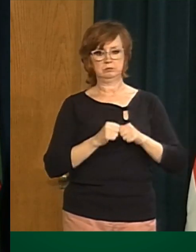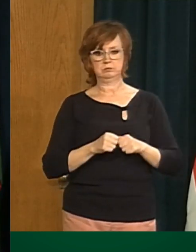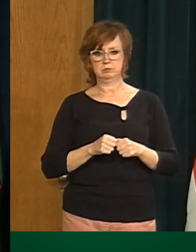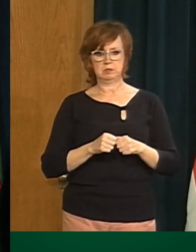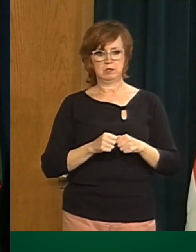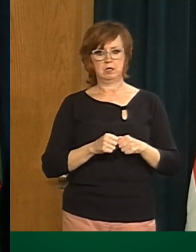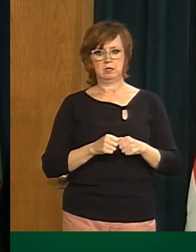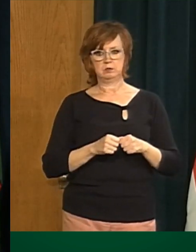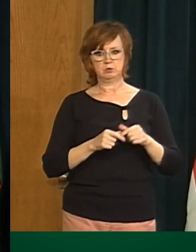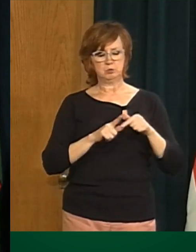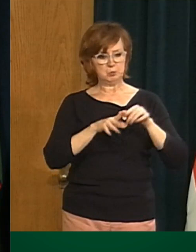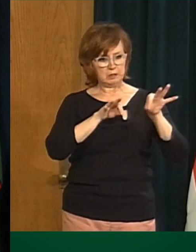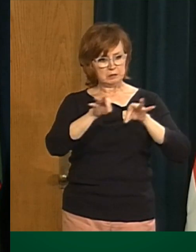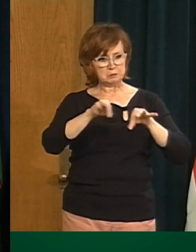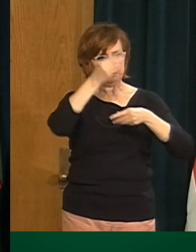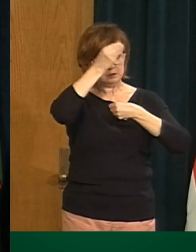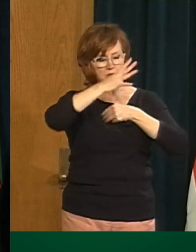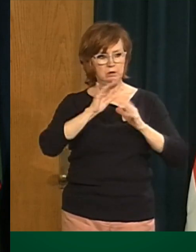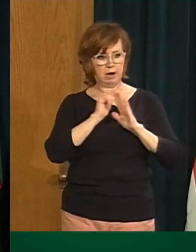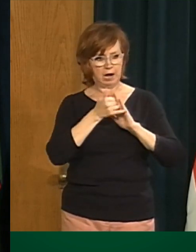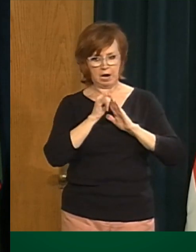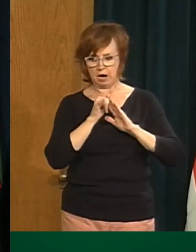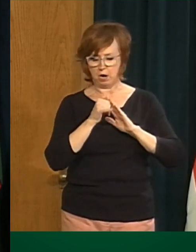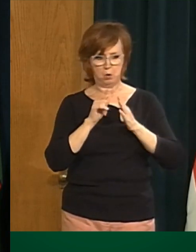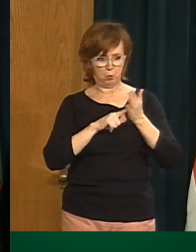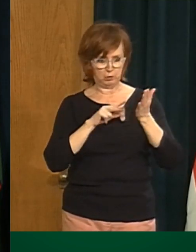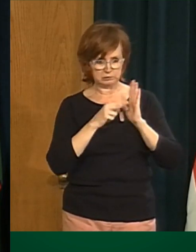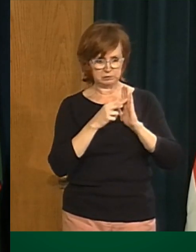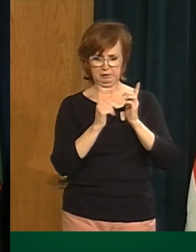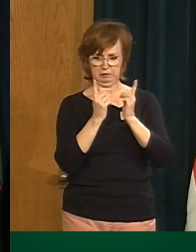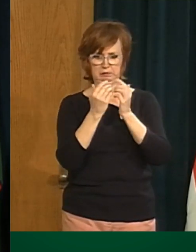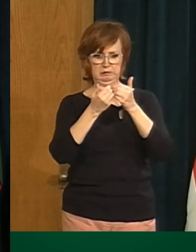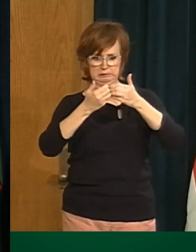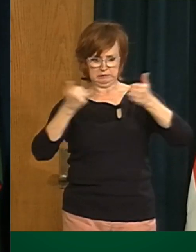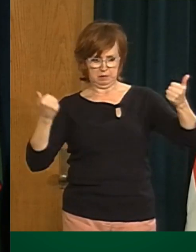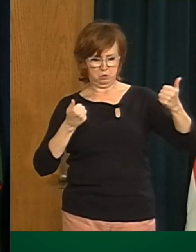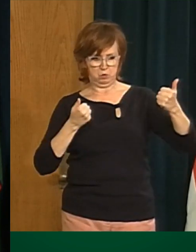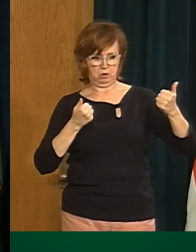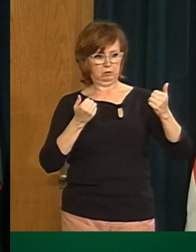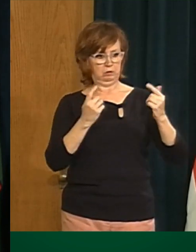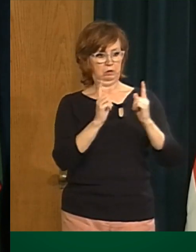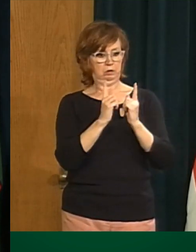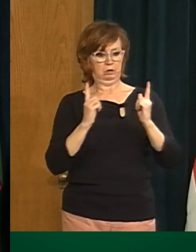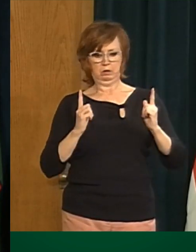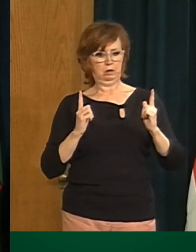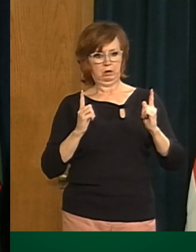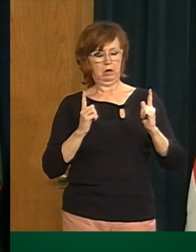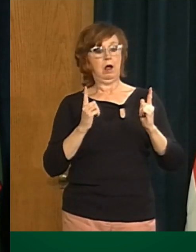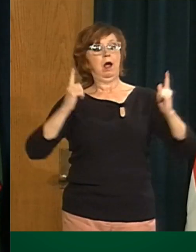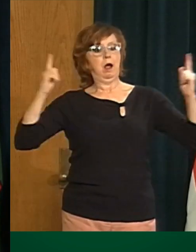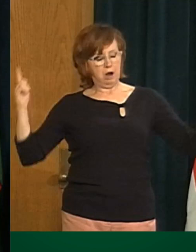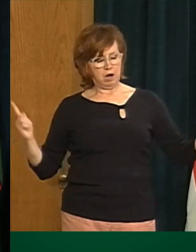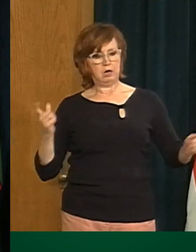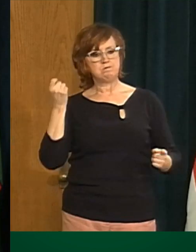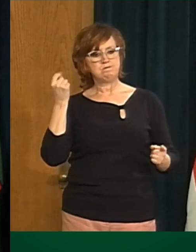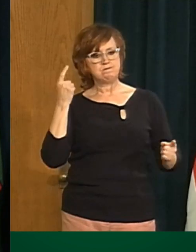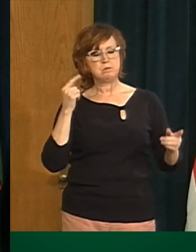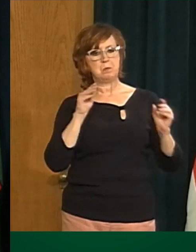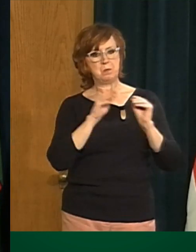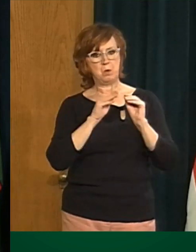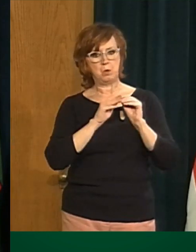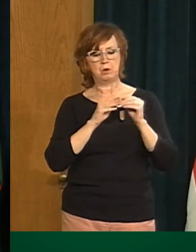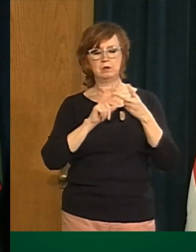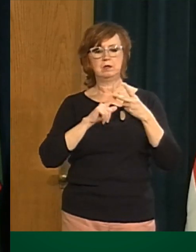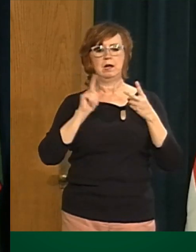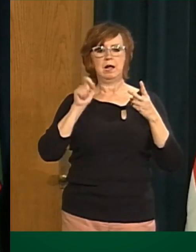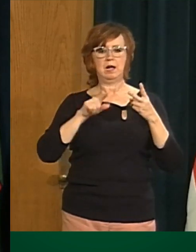to understand how to physical distance, just what's involved in physical distancing. For example, there is radio